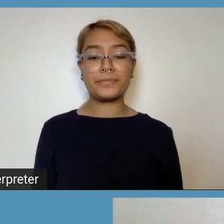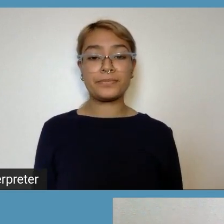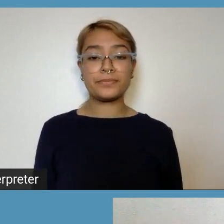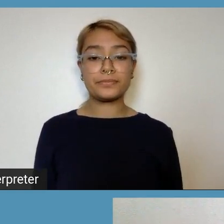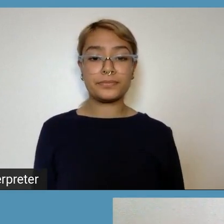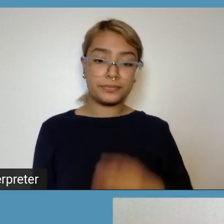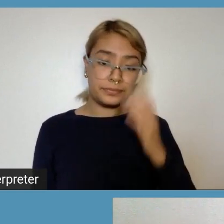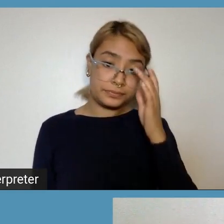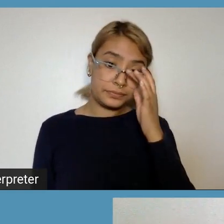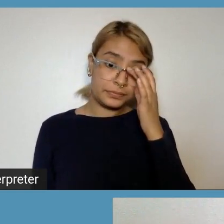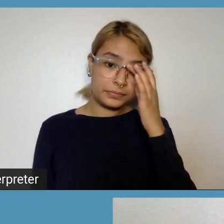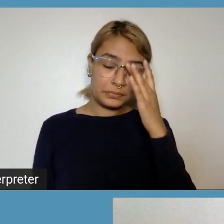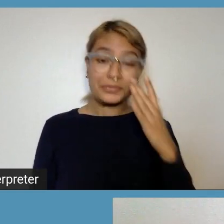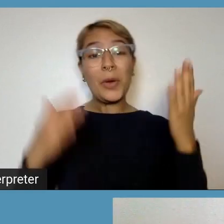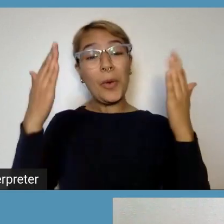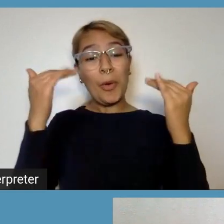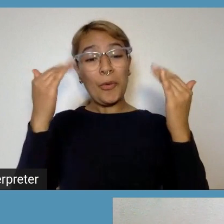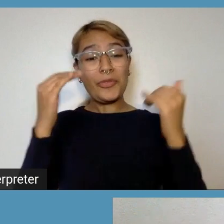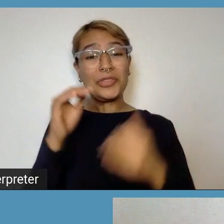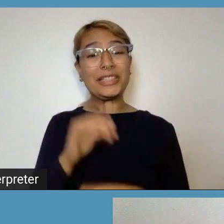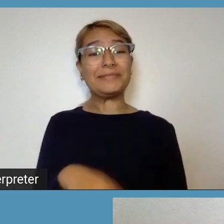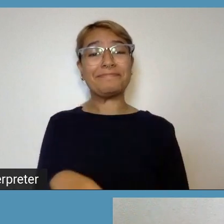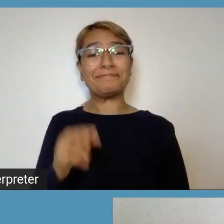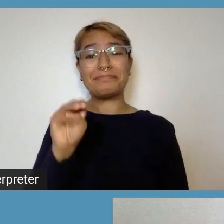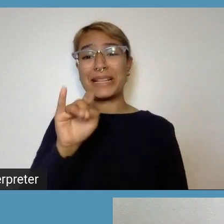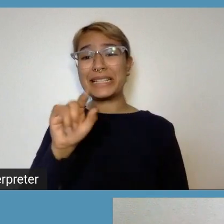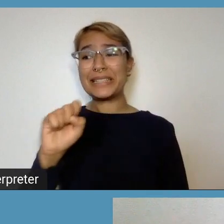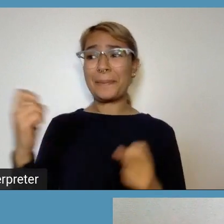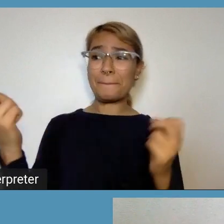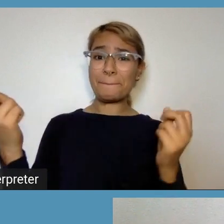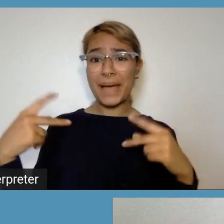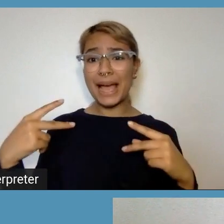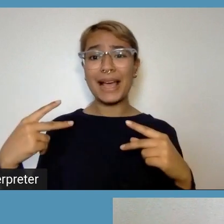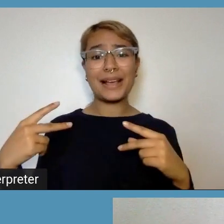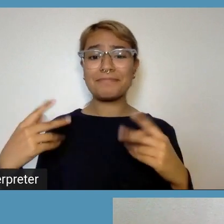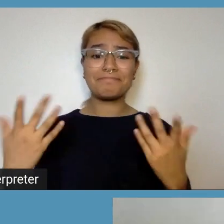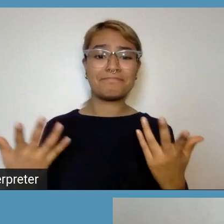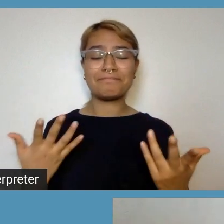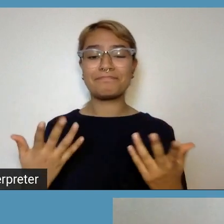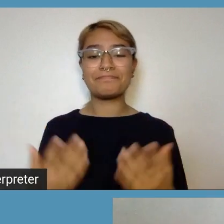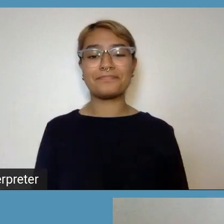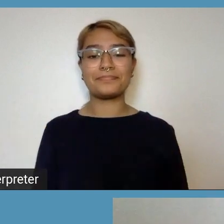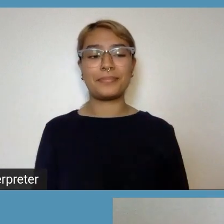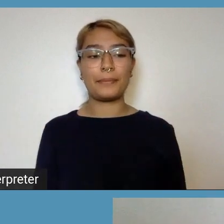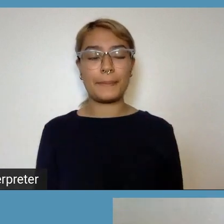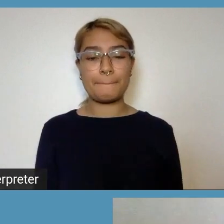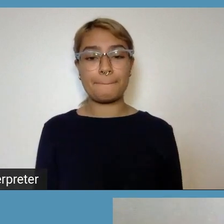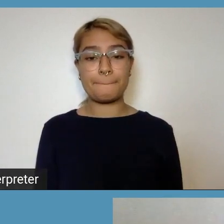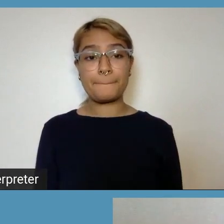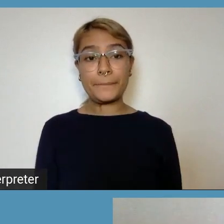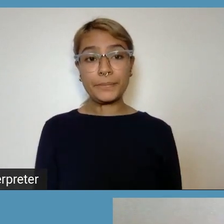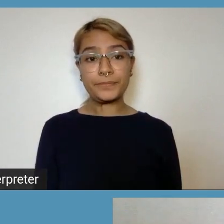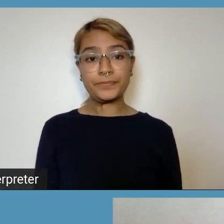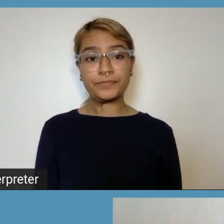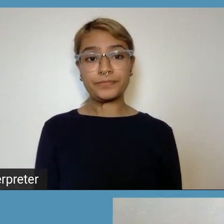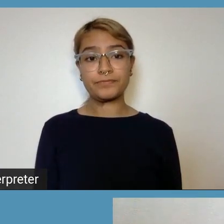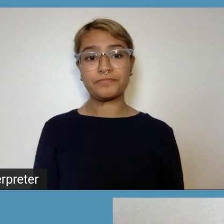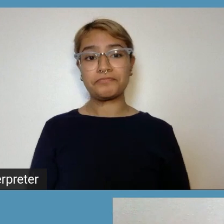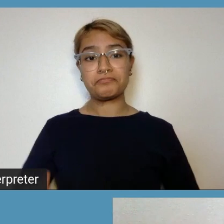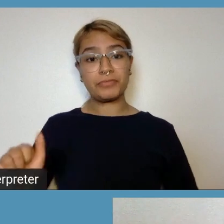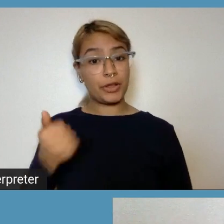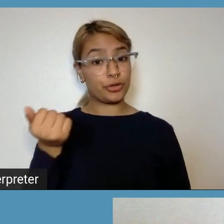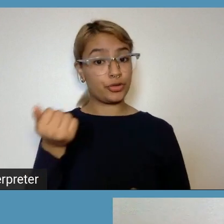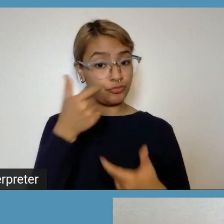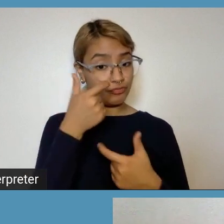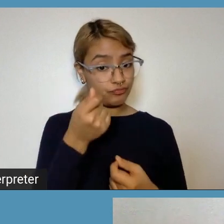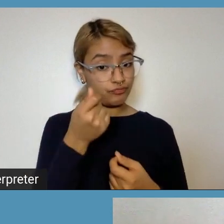Okay. Well, hopefully Melissa will come back on and join us when she can. Here's an interesting one that